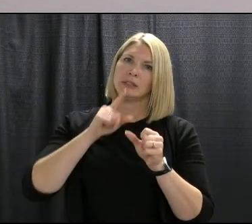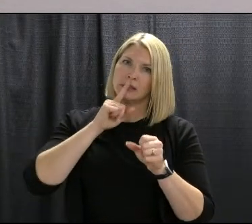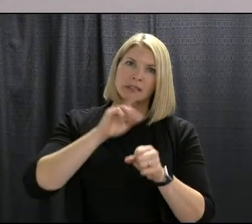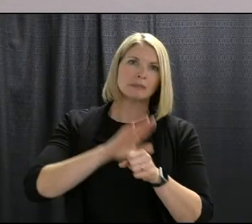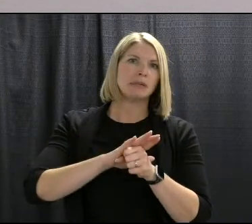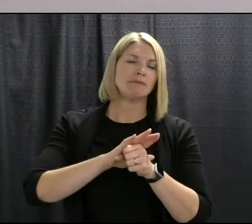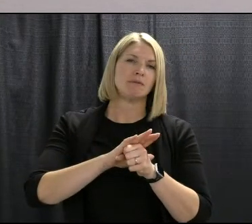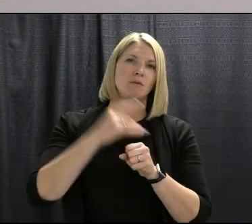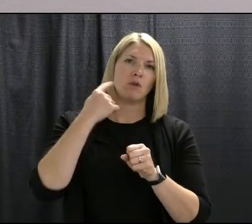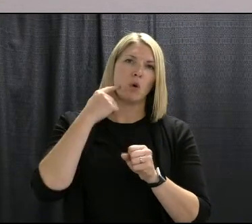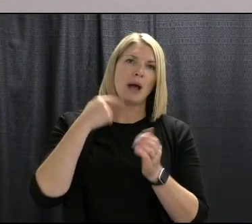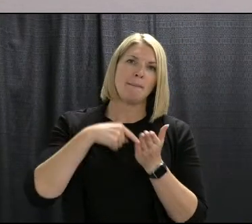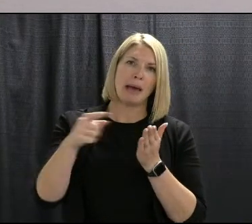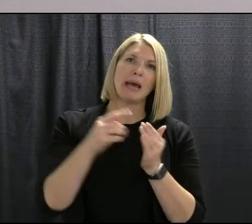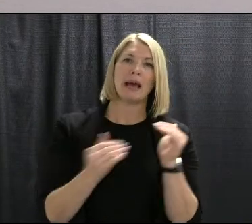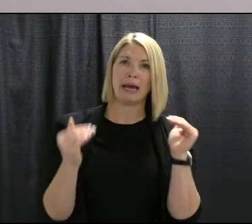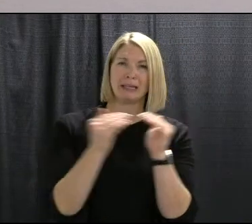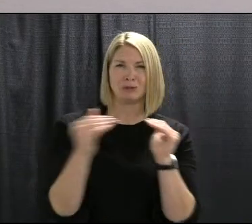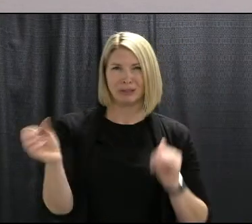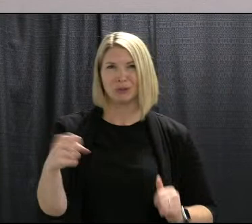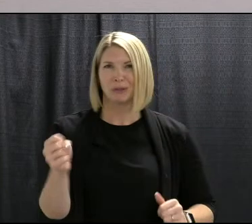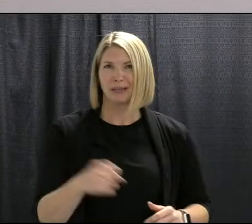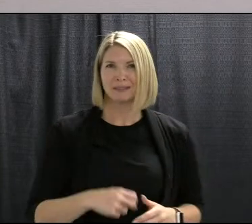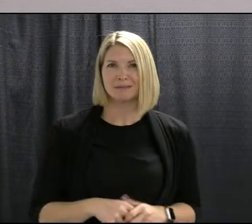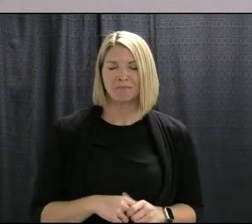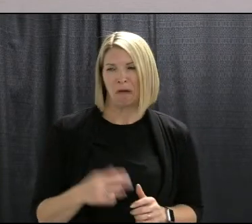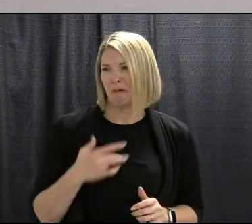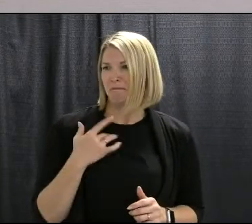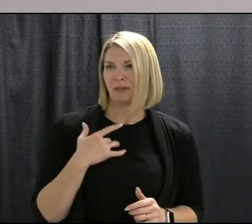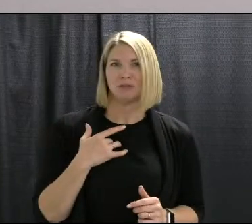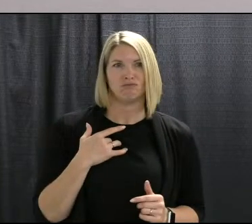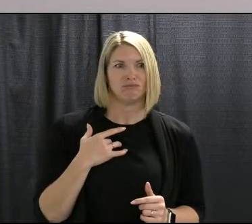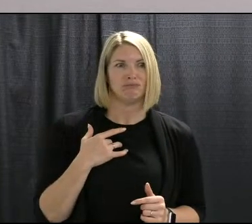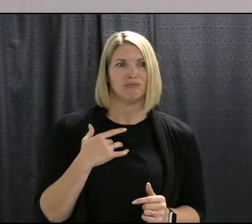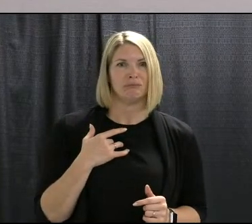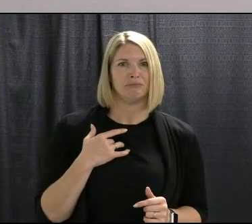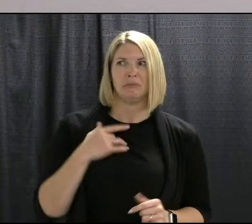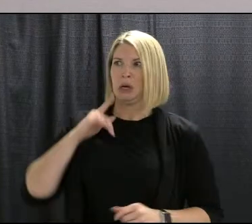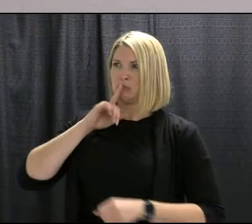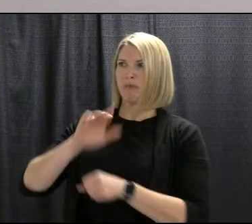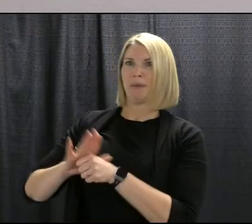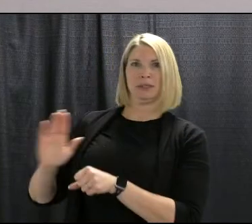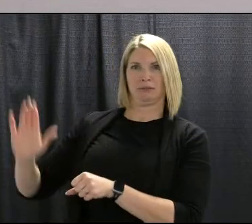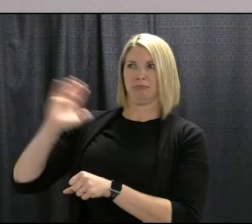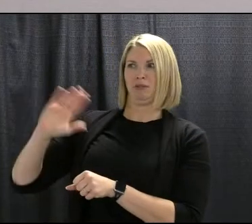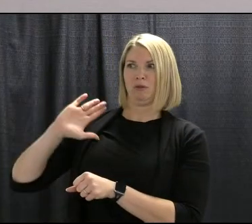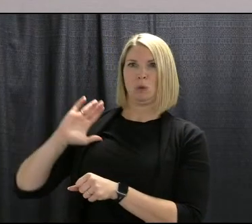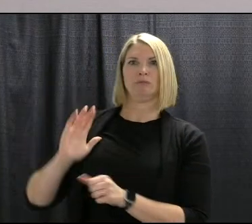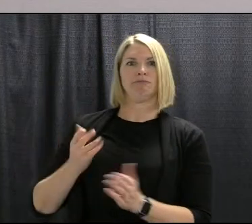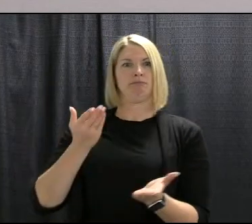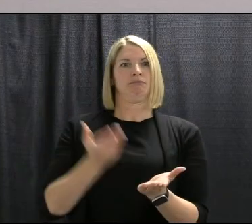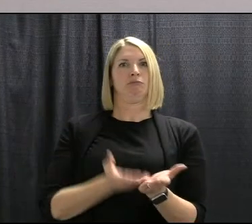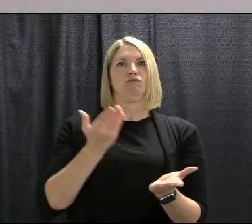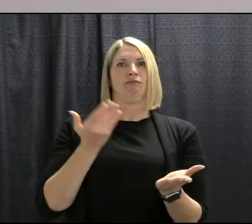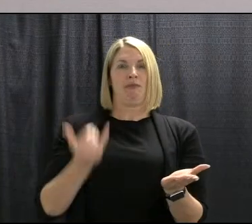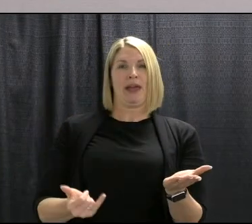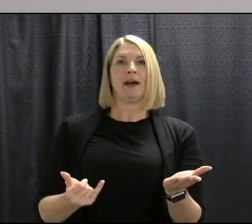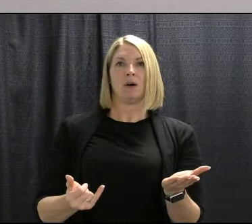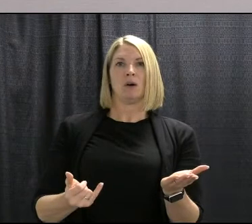requiring the public service and putting out a framework for the private sector to have pay equity. We're